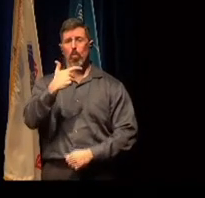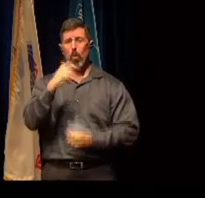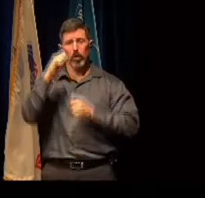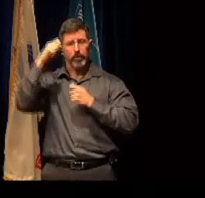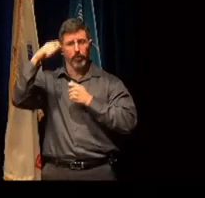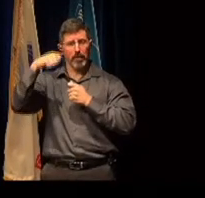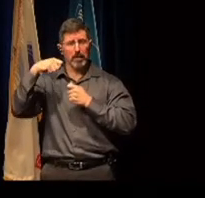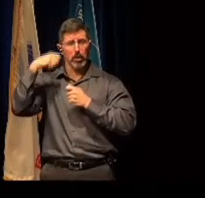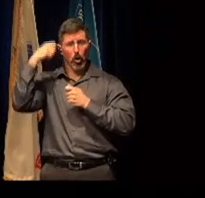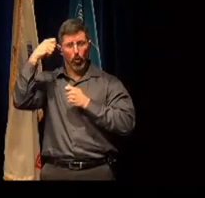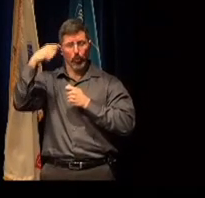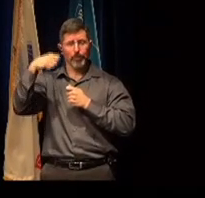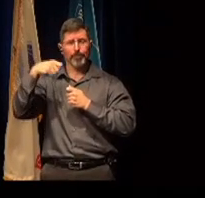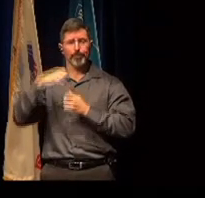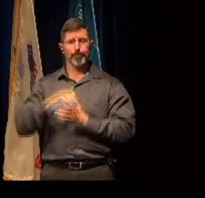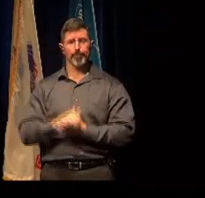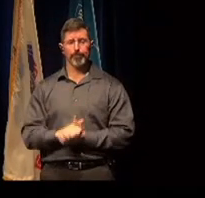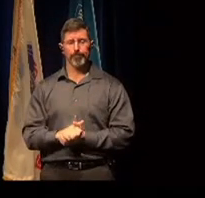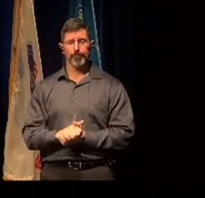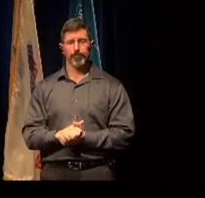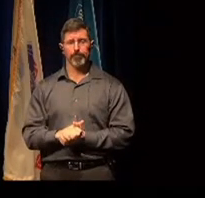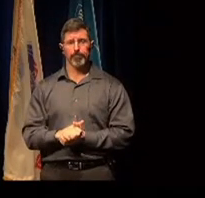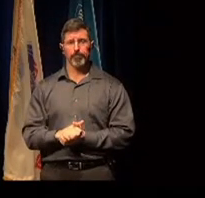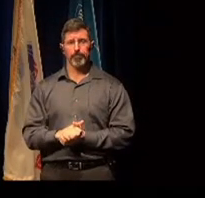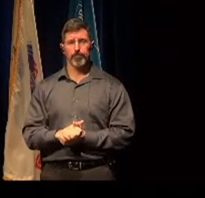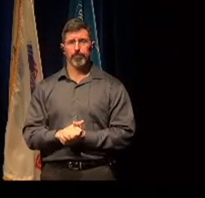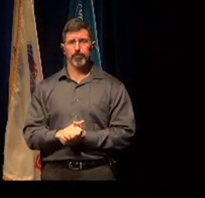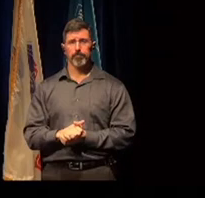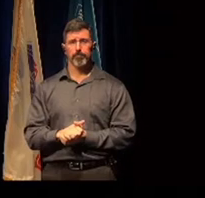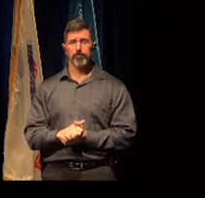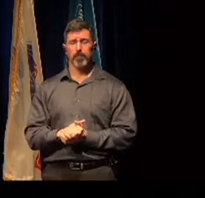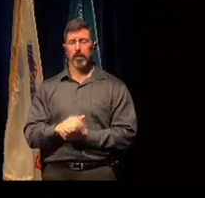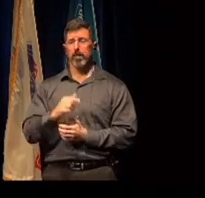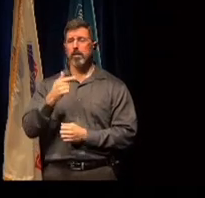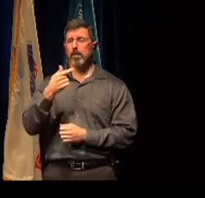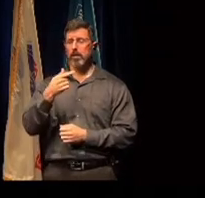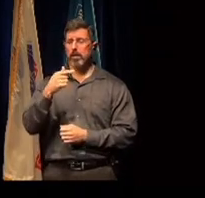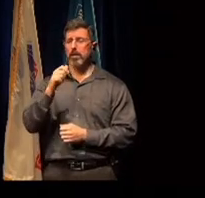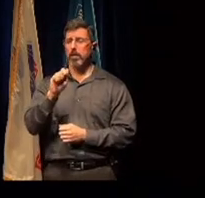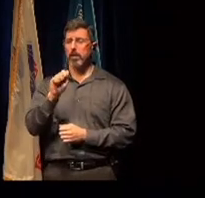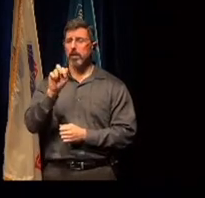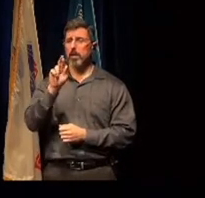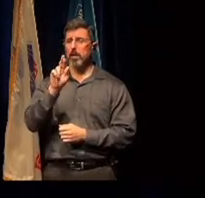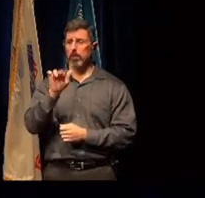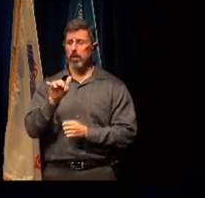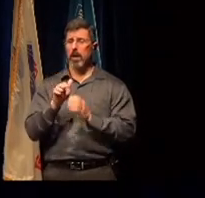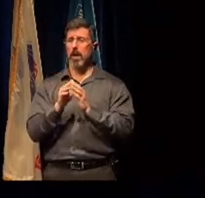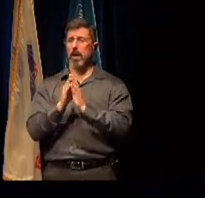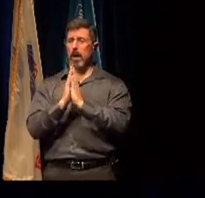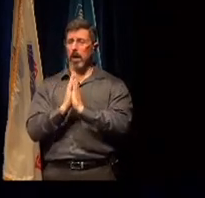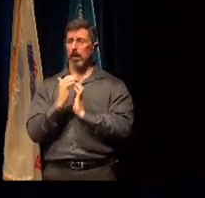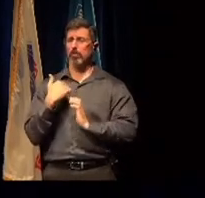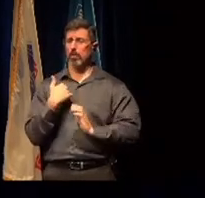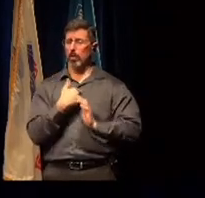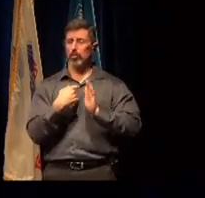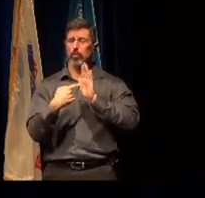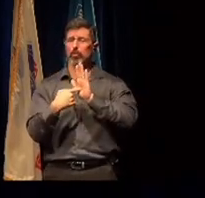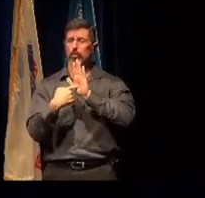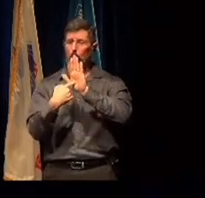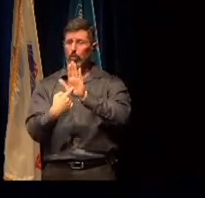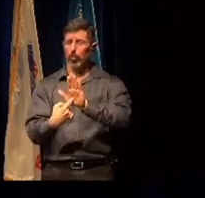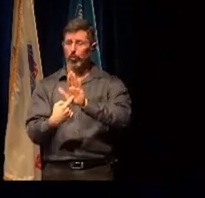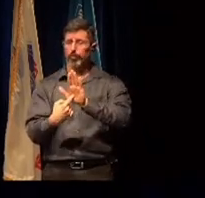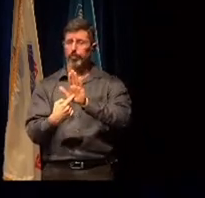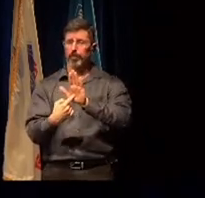Gary, the video we had in the beginning in this one, Gary asked us to show to you because it was